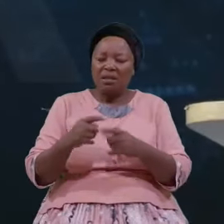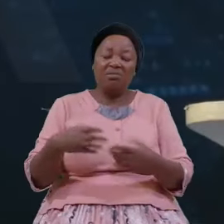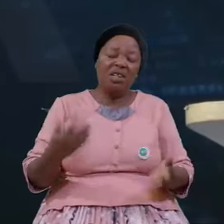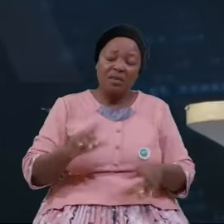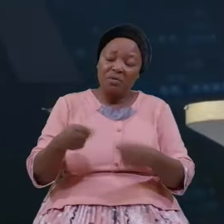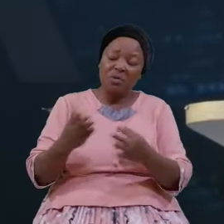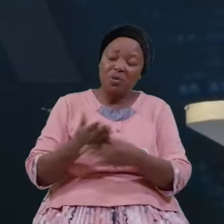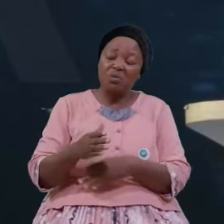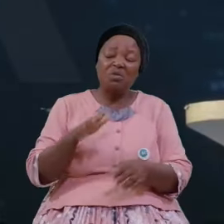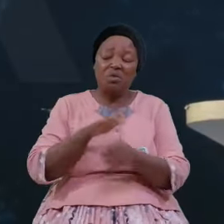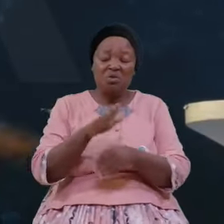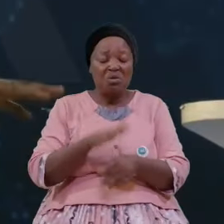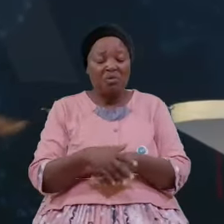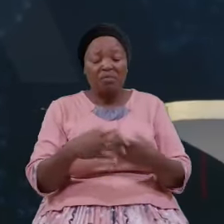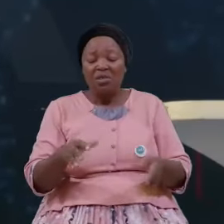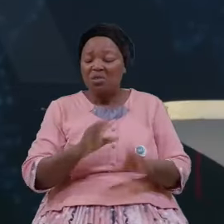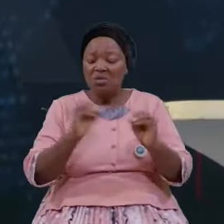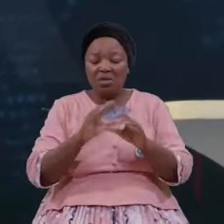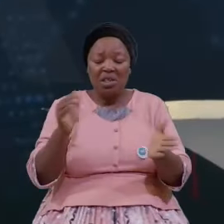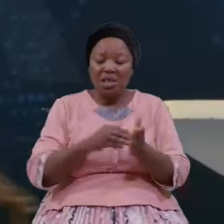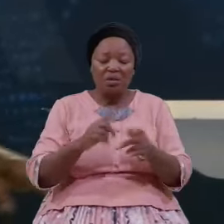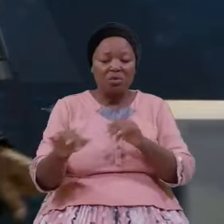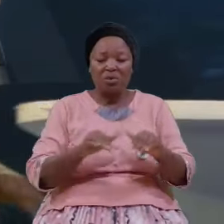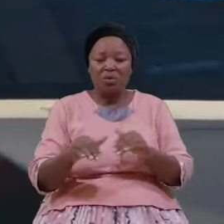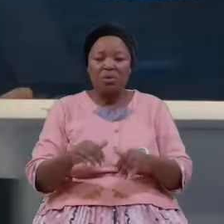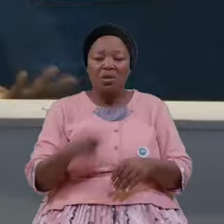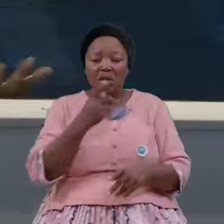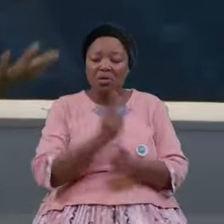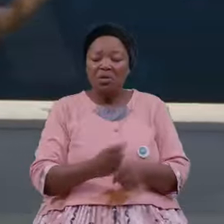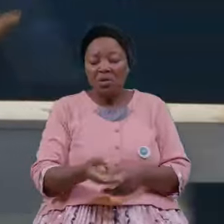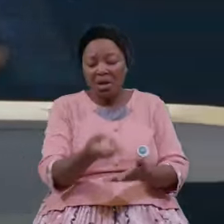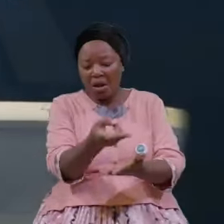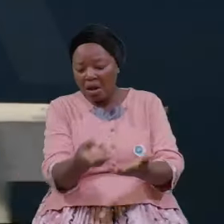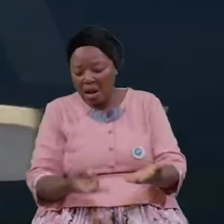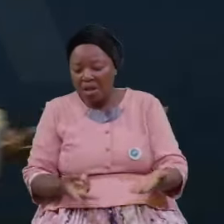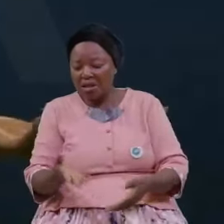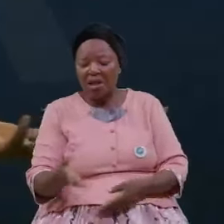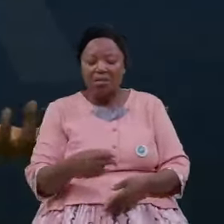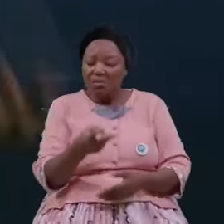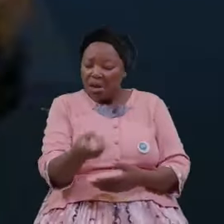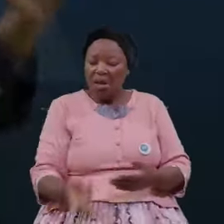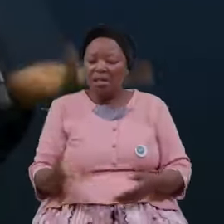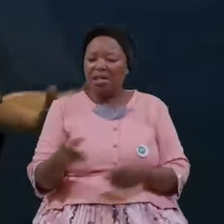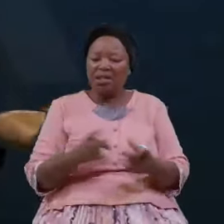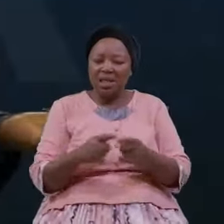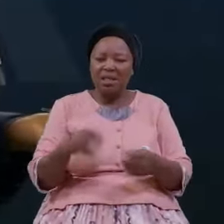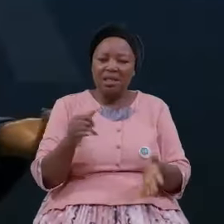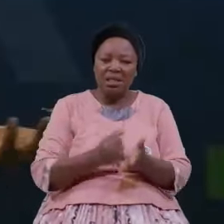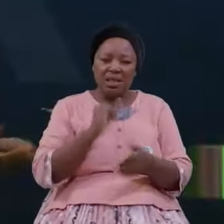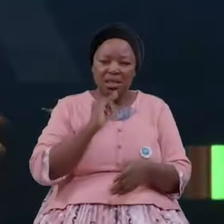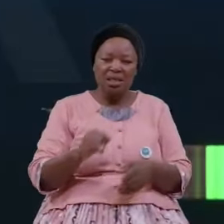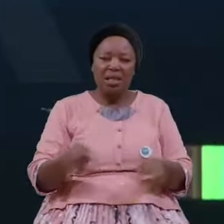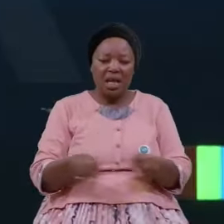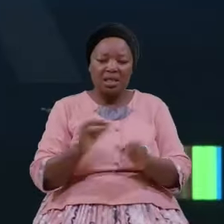nothing else to do. And I'm lying down there, and it's like life has come to an